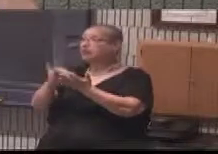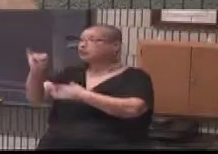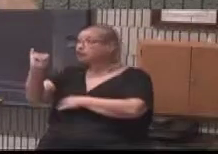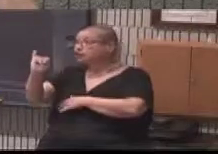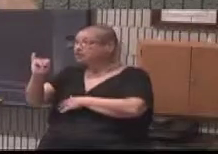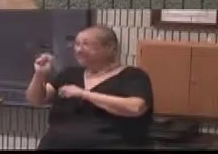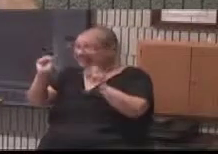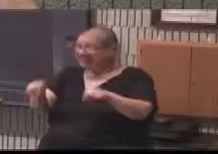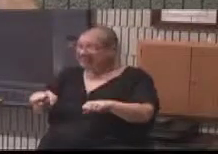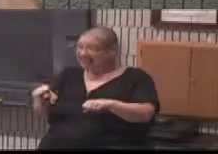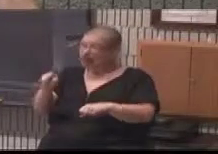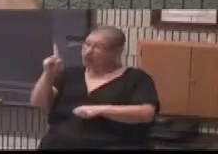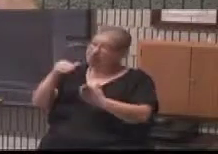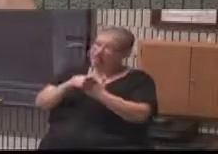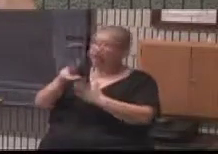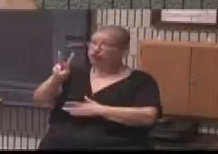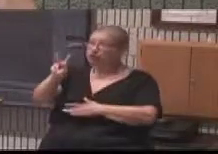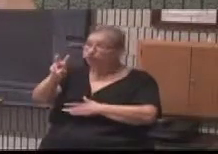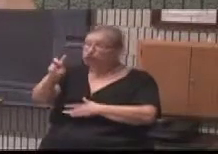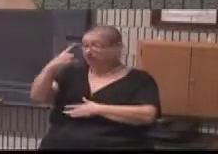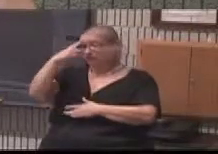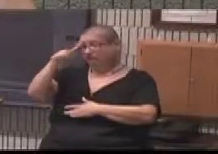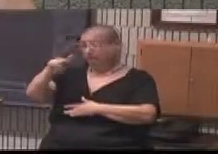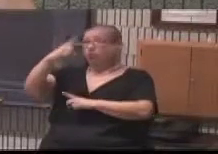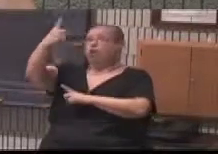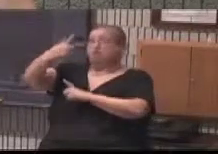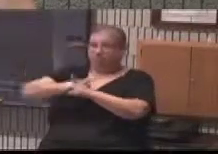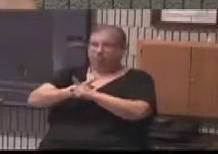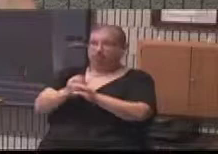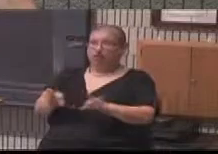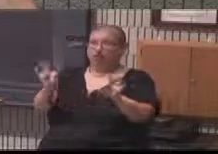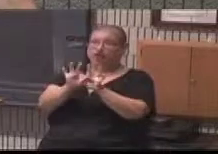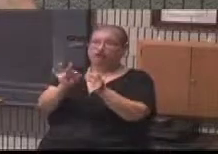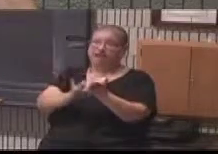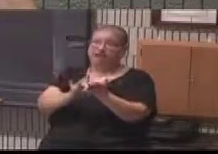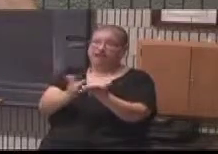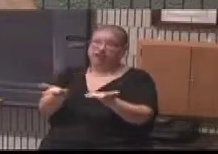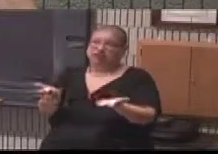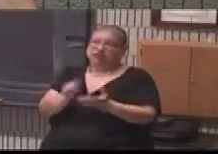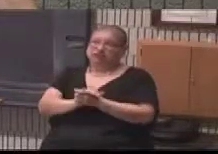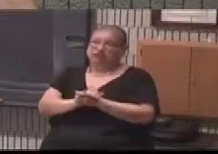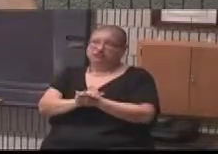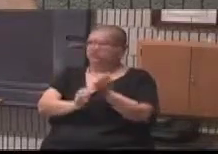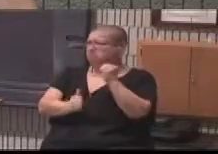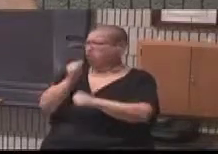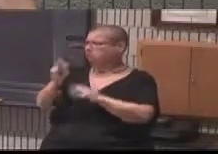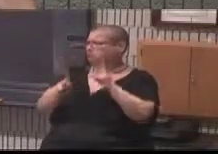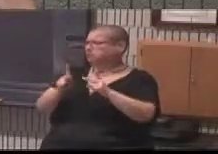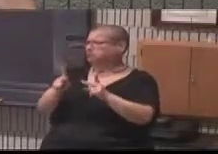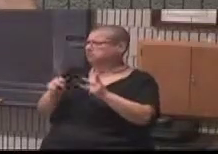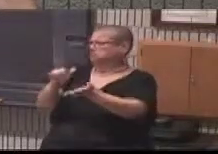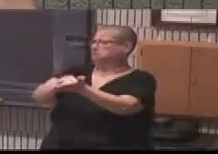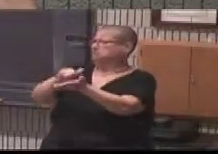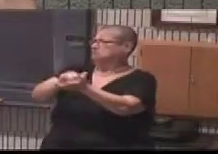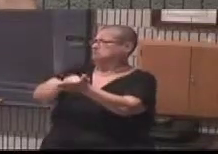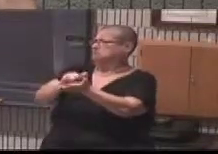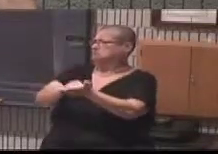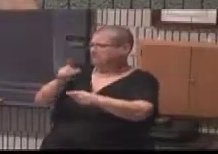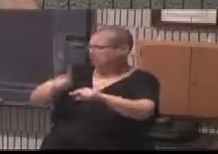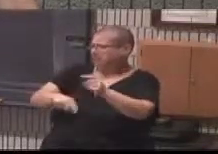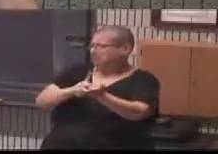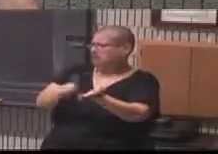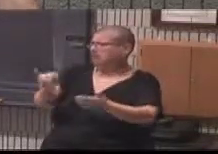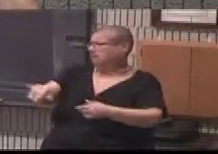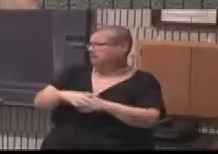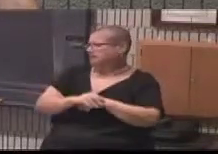month. So you can see, I mean, that's, you know, that's not doable for an awful lot of patients.